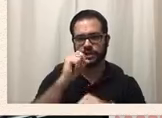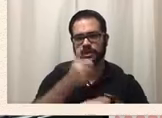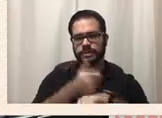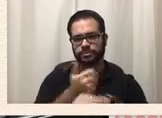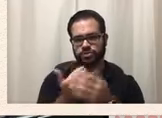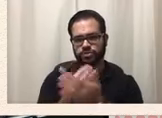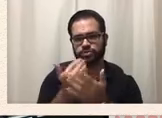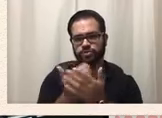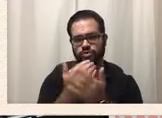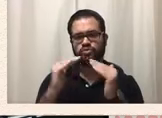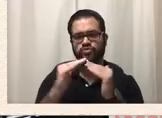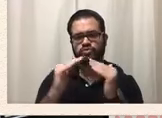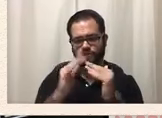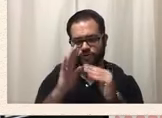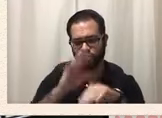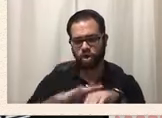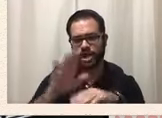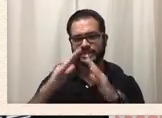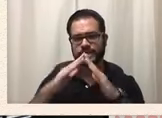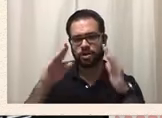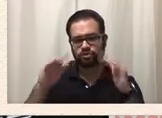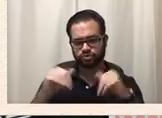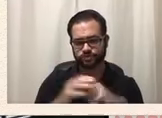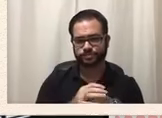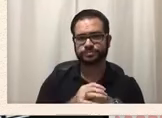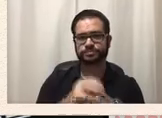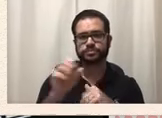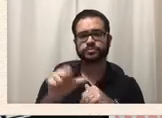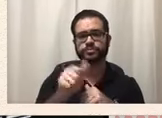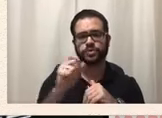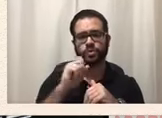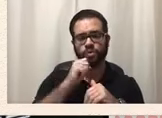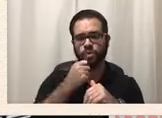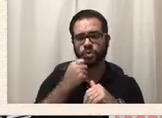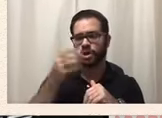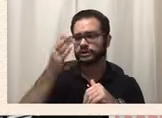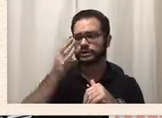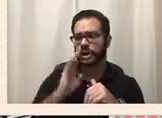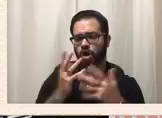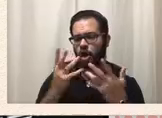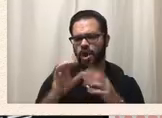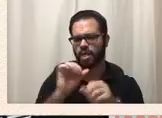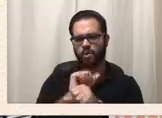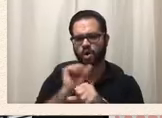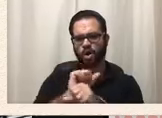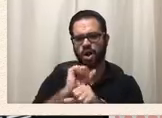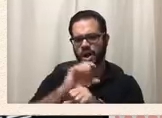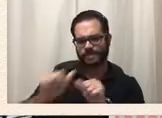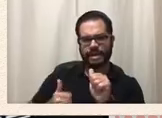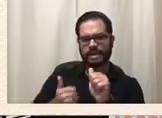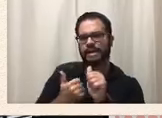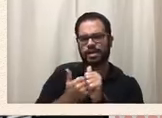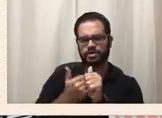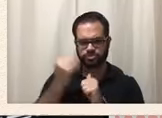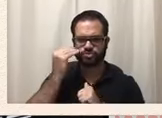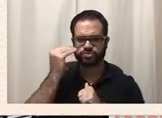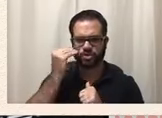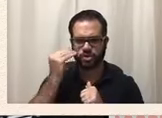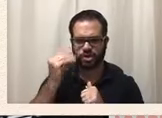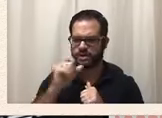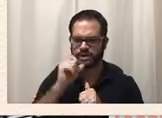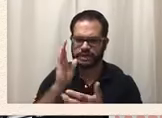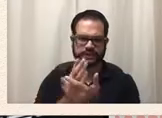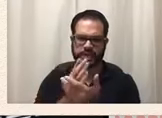The other cool thing was God was already working behind the scenes, knowing that it wasn't going to stop at a roof. And